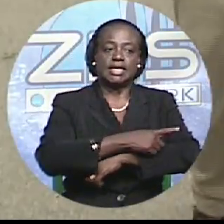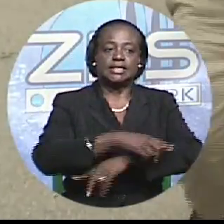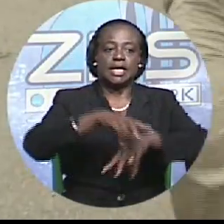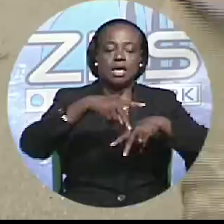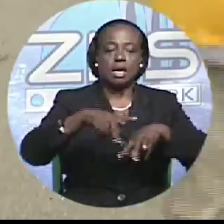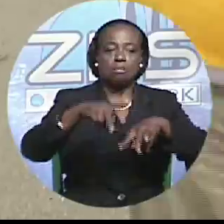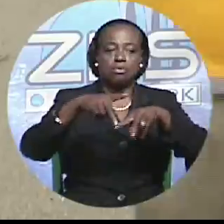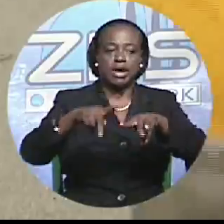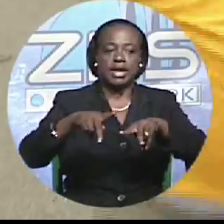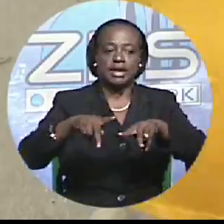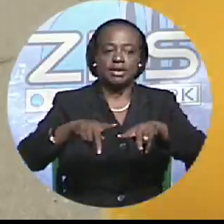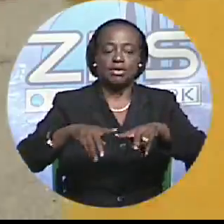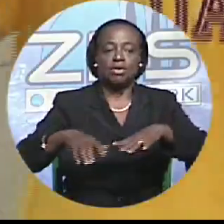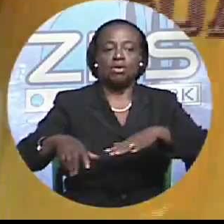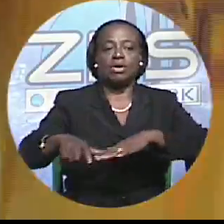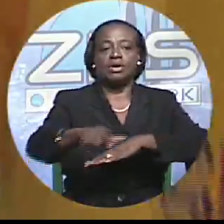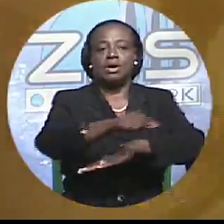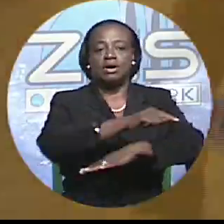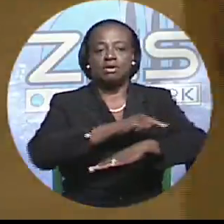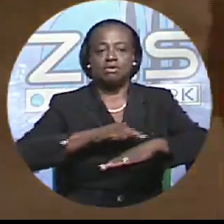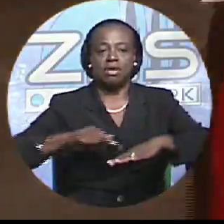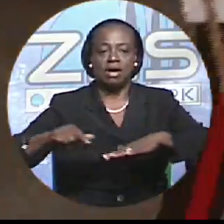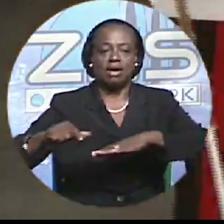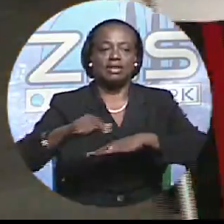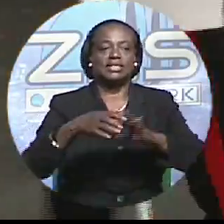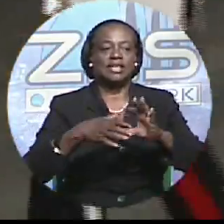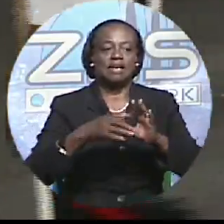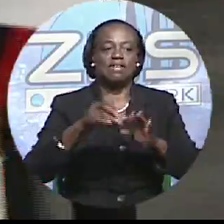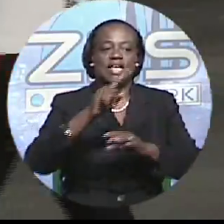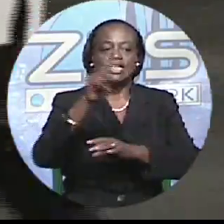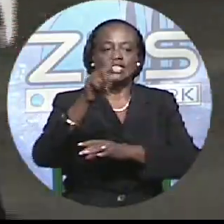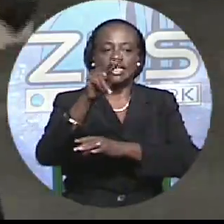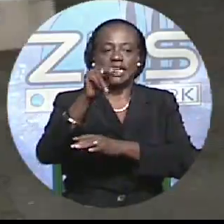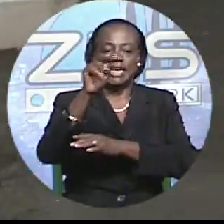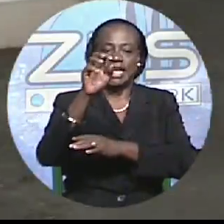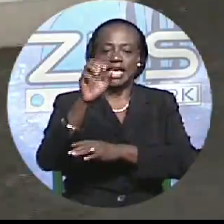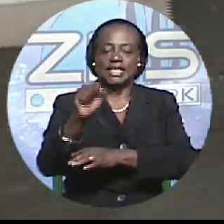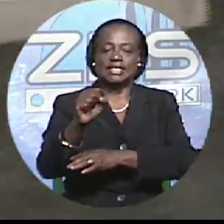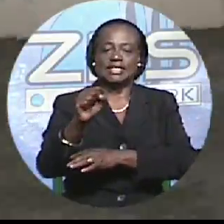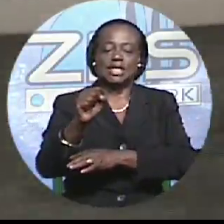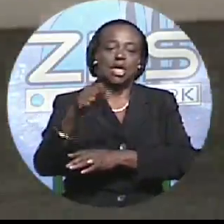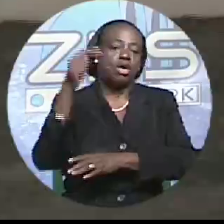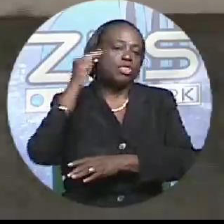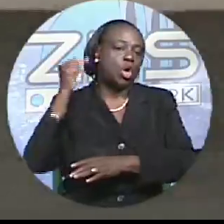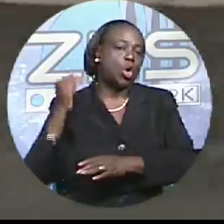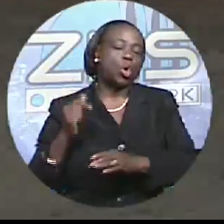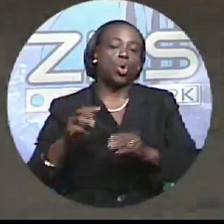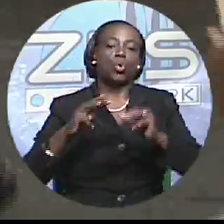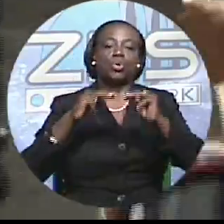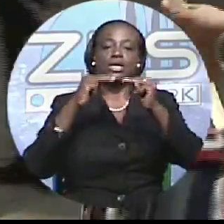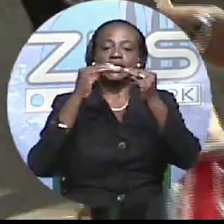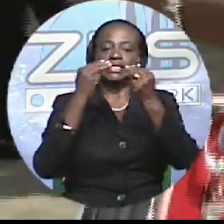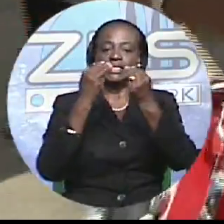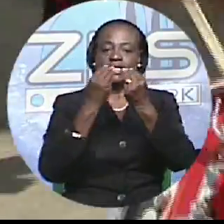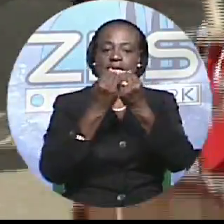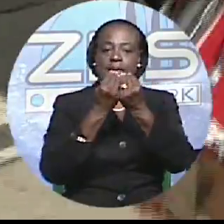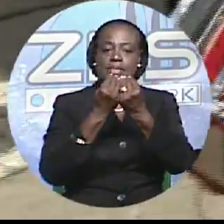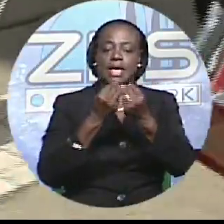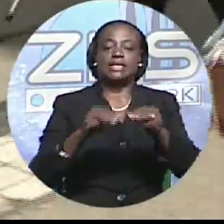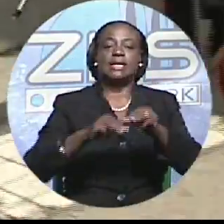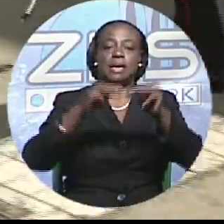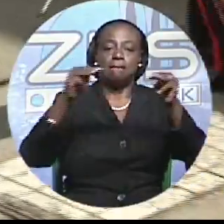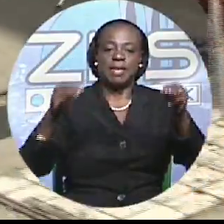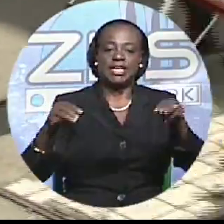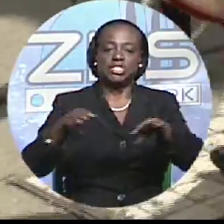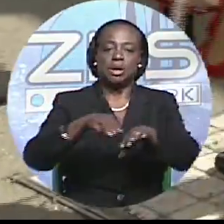Broadcasting Corporation of the Bahamas. The Gold Team is one of the 4 teams we have here at the corporation as it celebrates a major milestone in broadcasting.